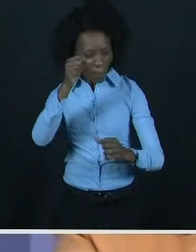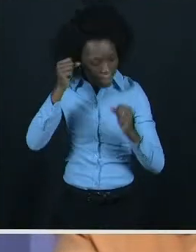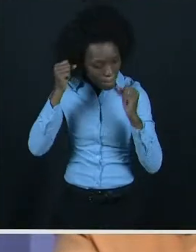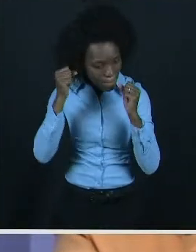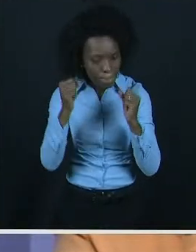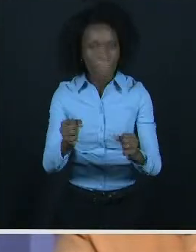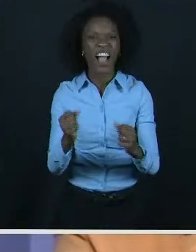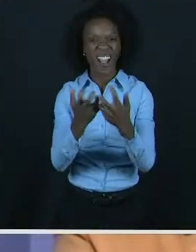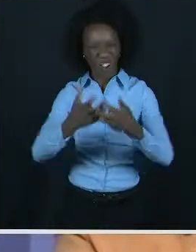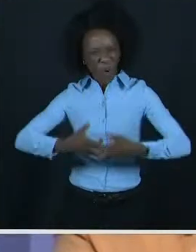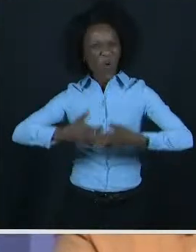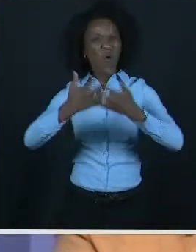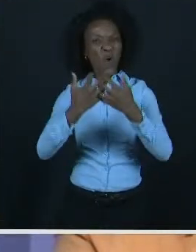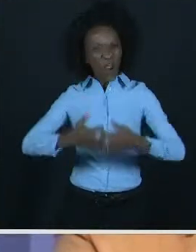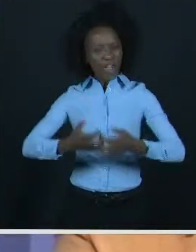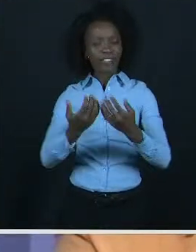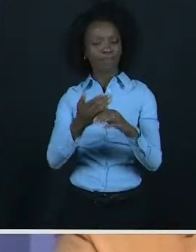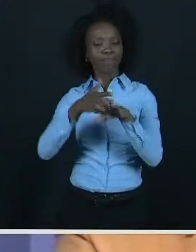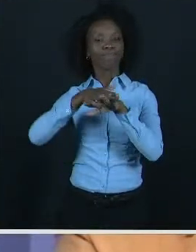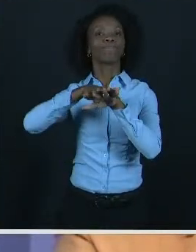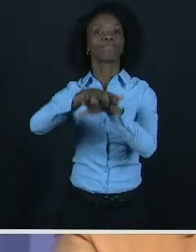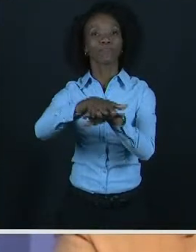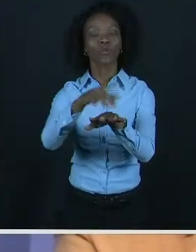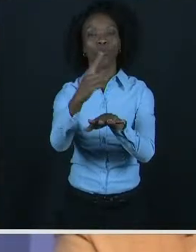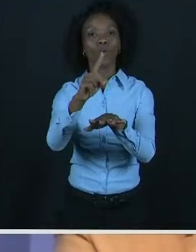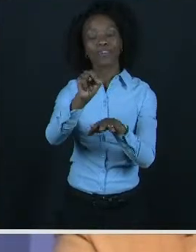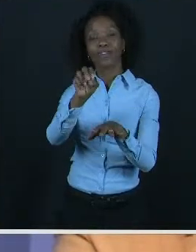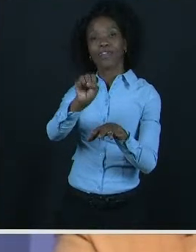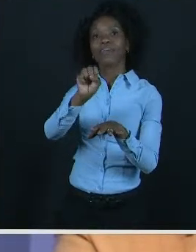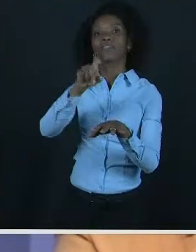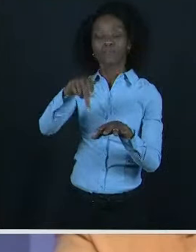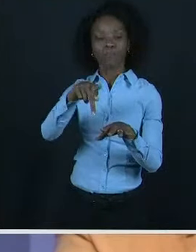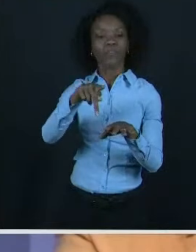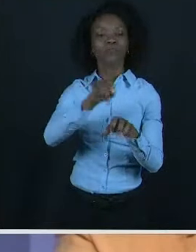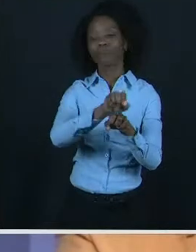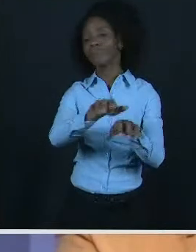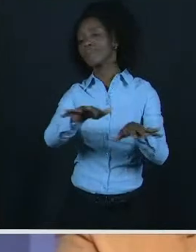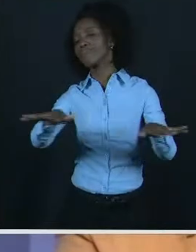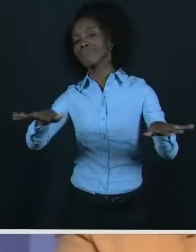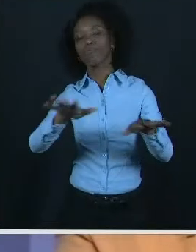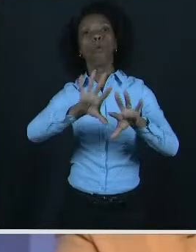coordinate the implementation of the NSP across government.